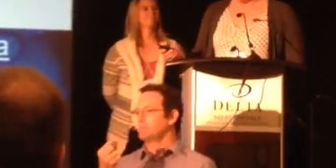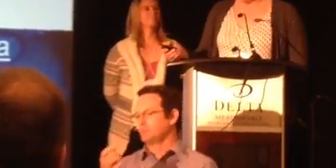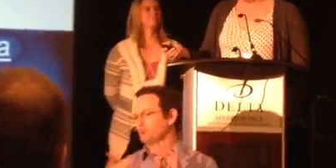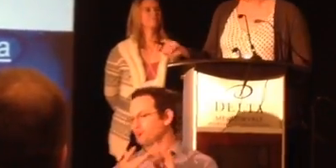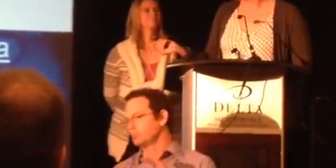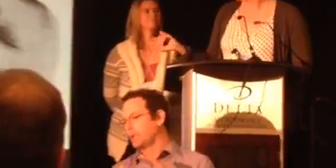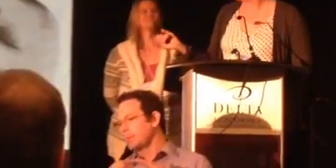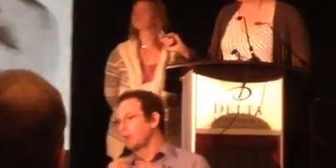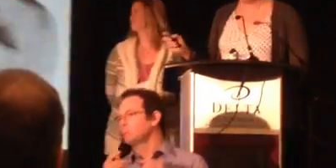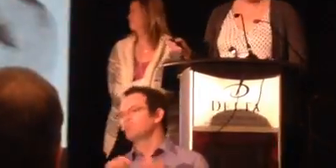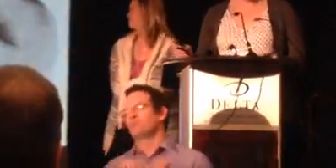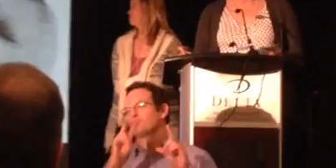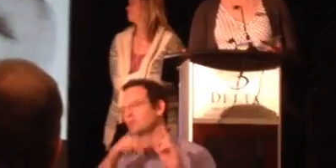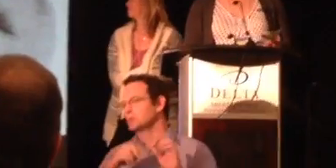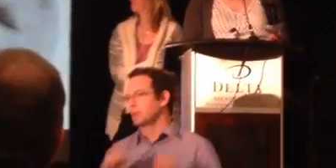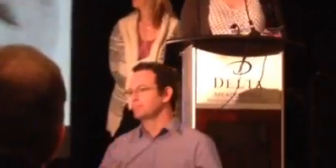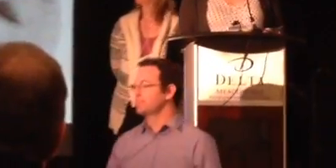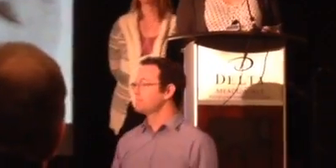So,